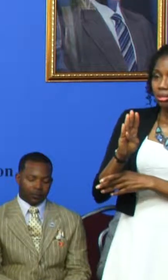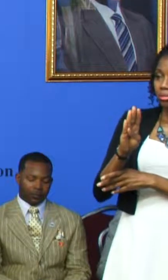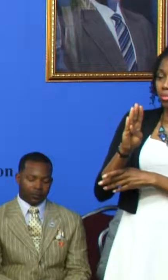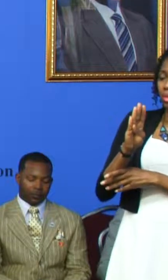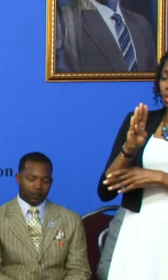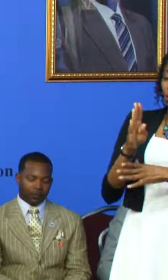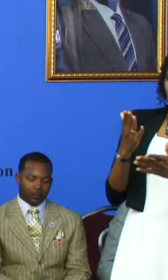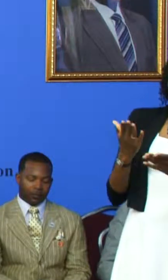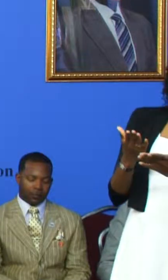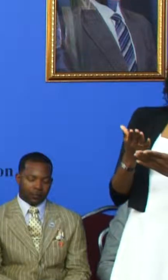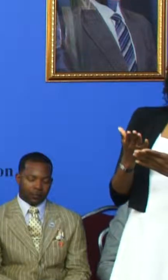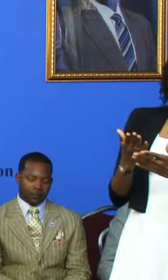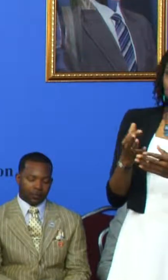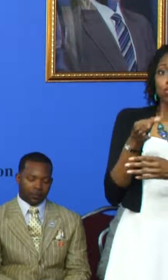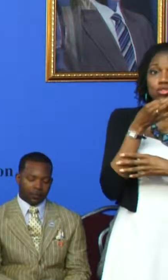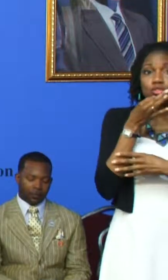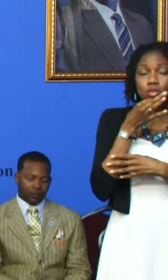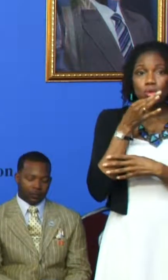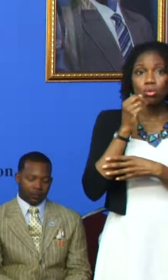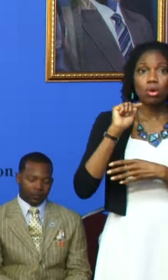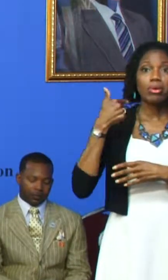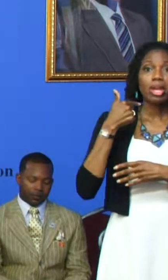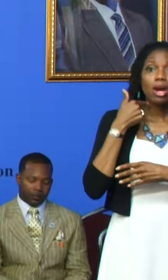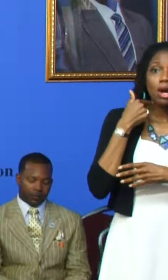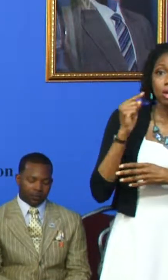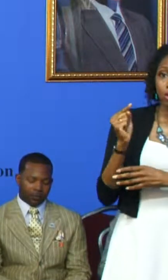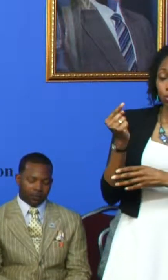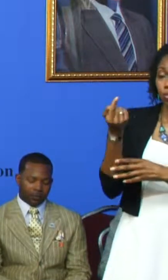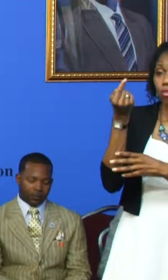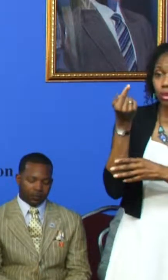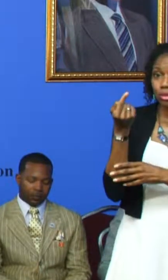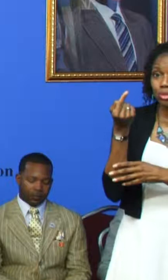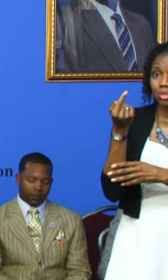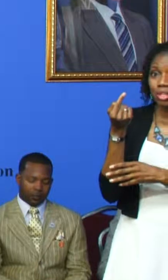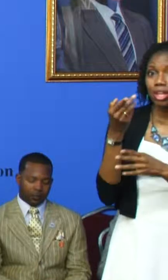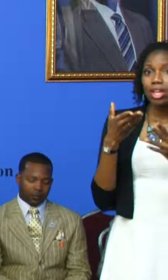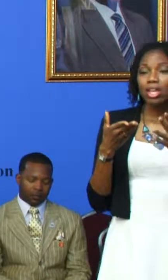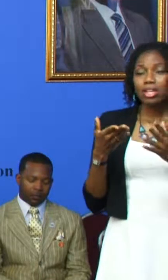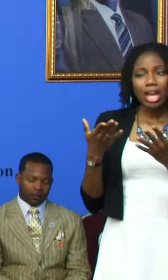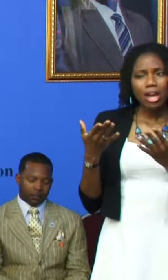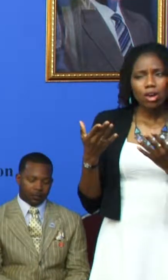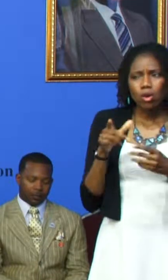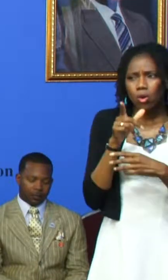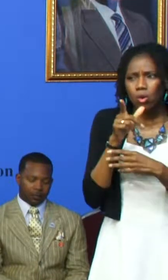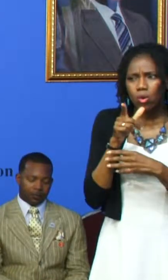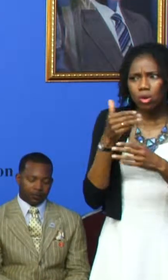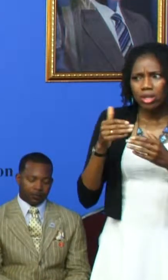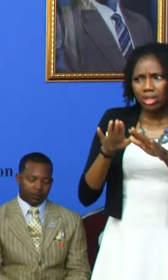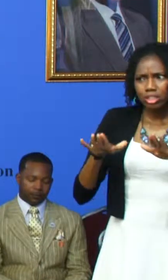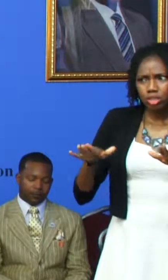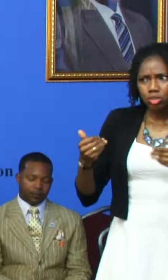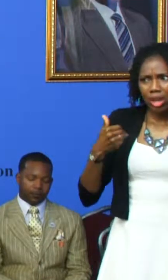days from August 1st and we went through half the summer with our kids with no jobs?